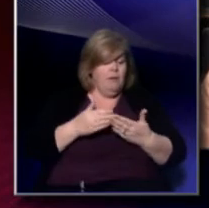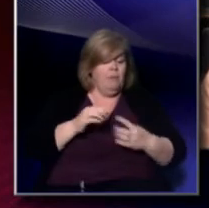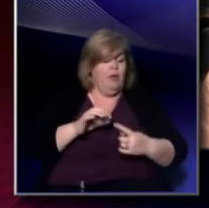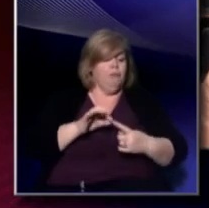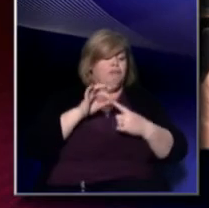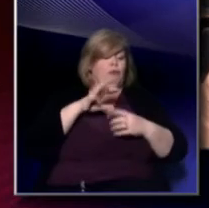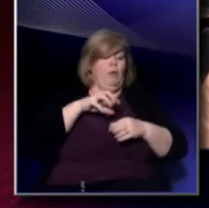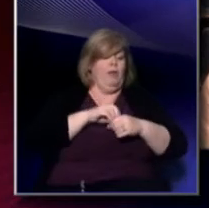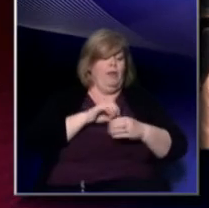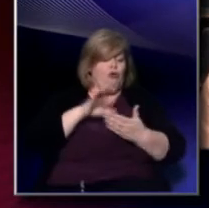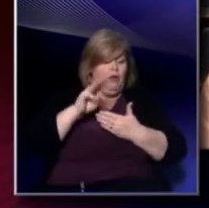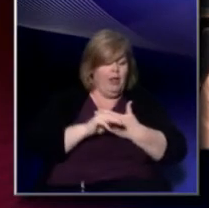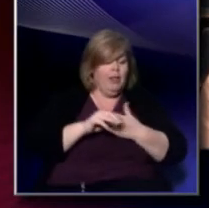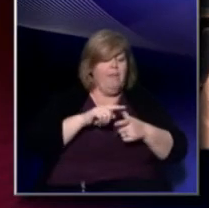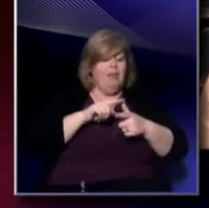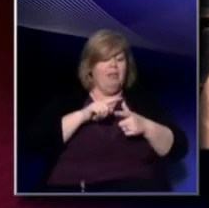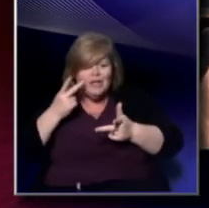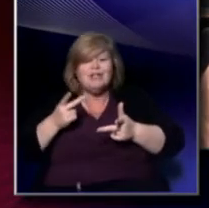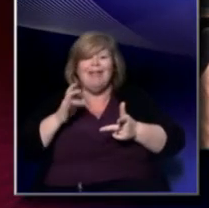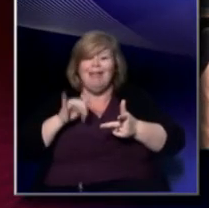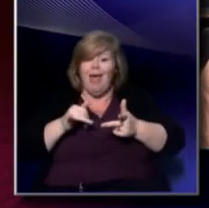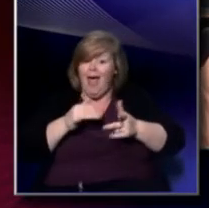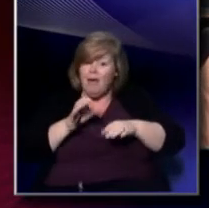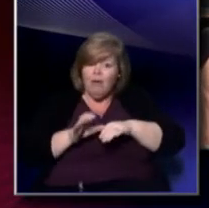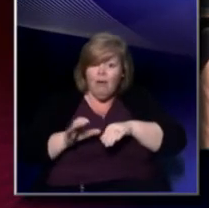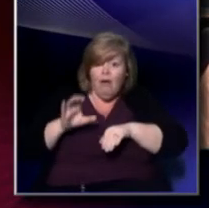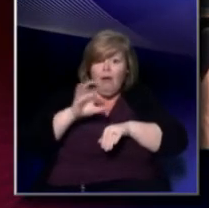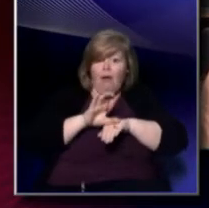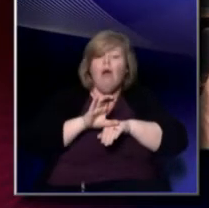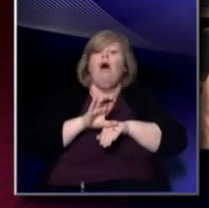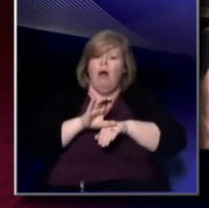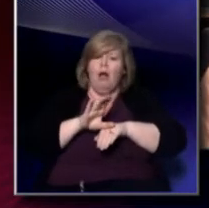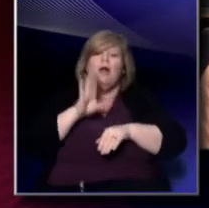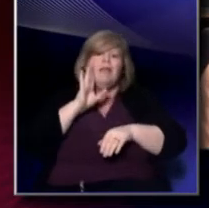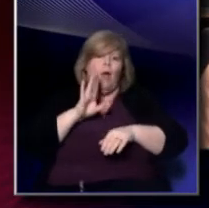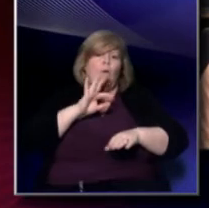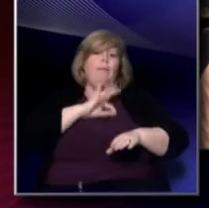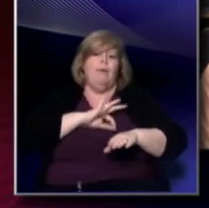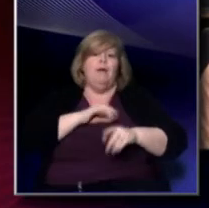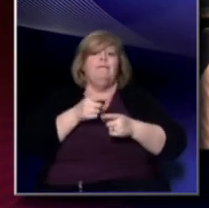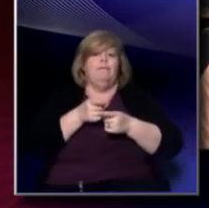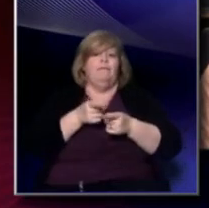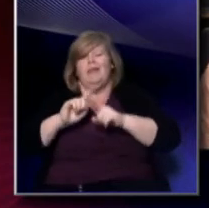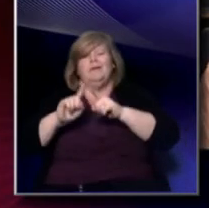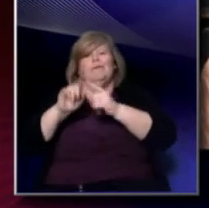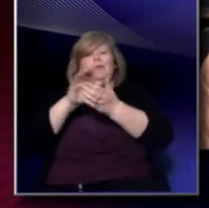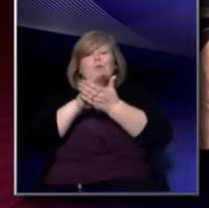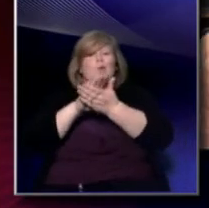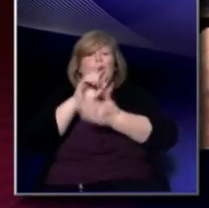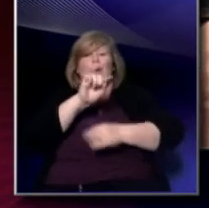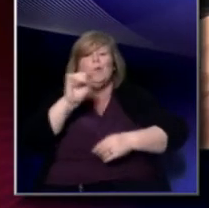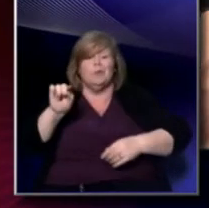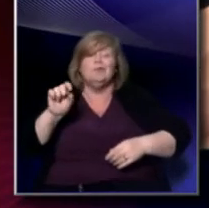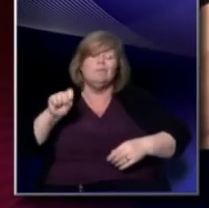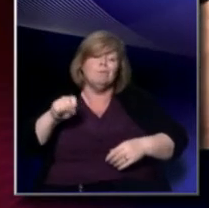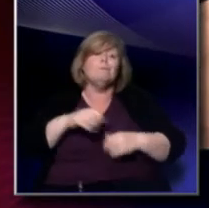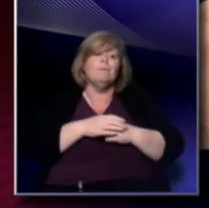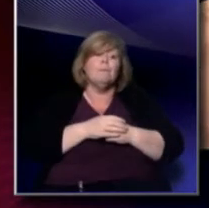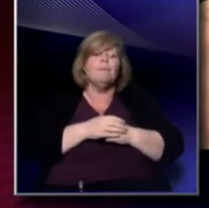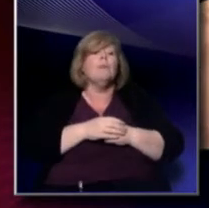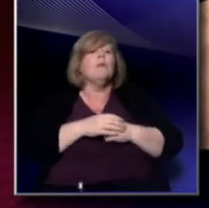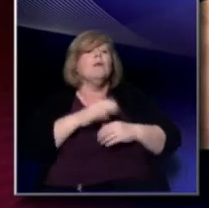that we build on top of it for students who are curricula, I think would be a huge asset to all of our. Well,